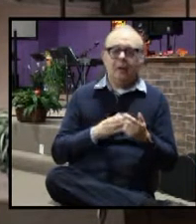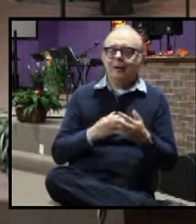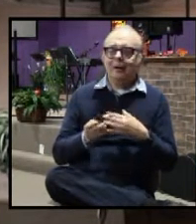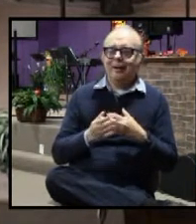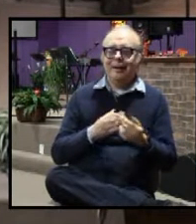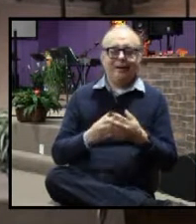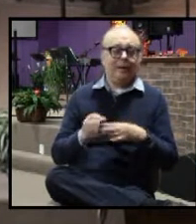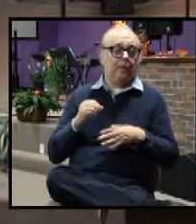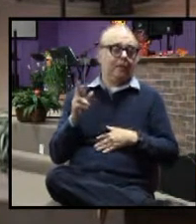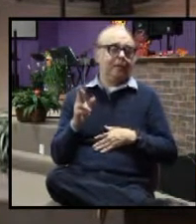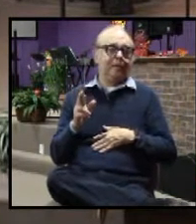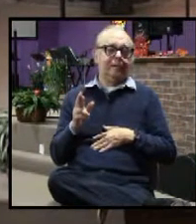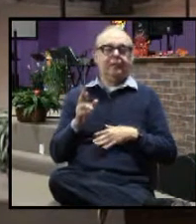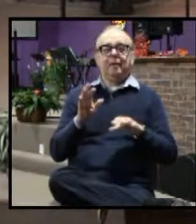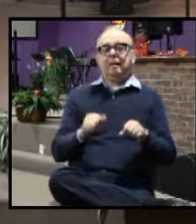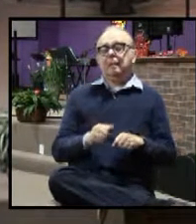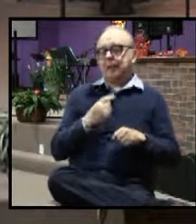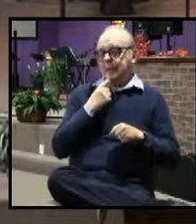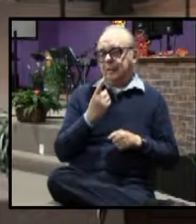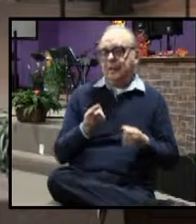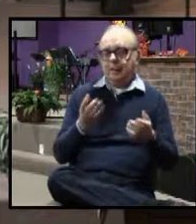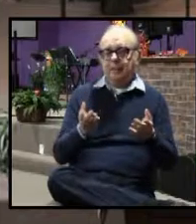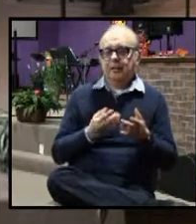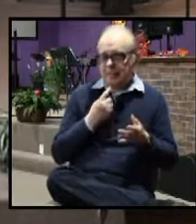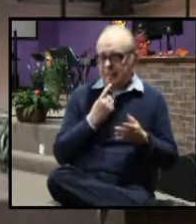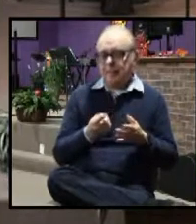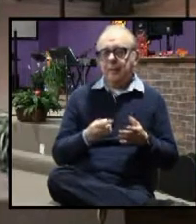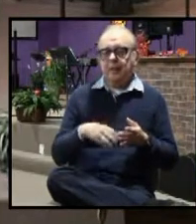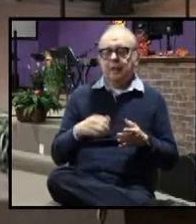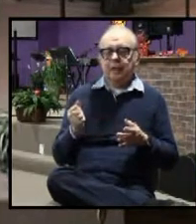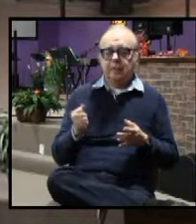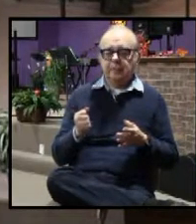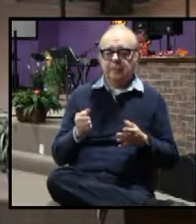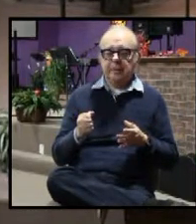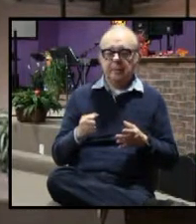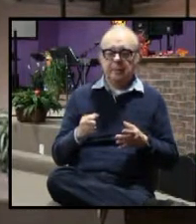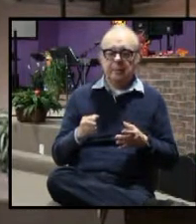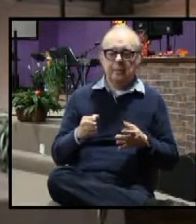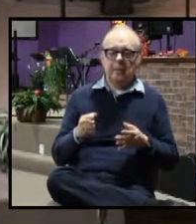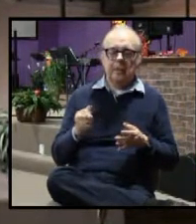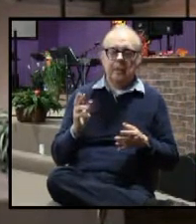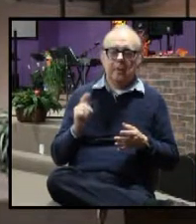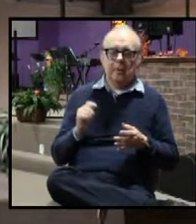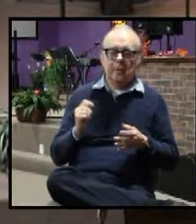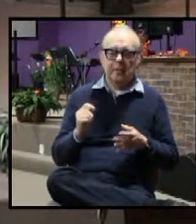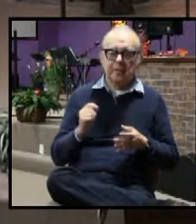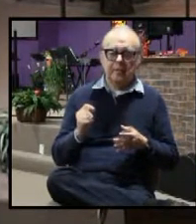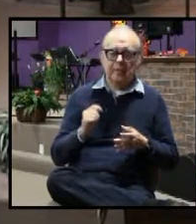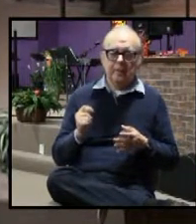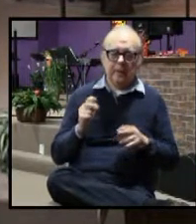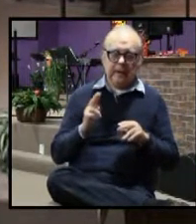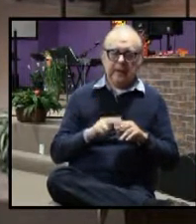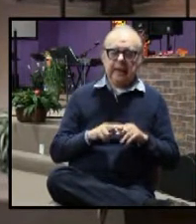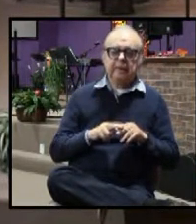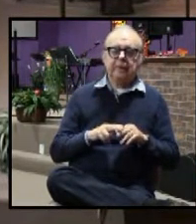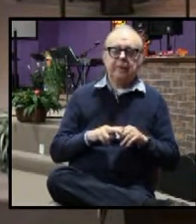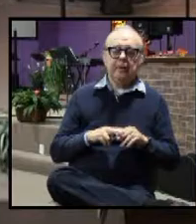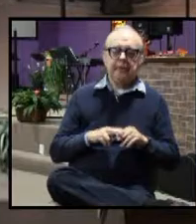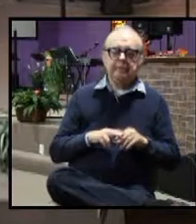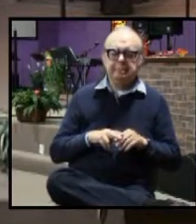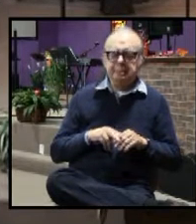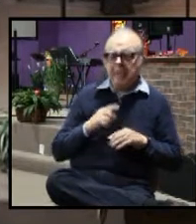Whatever. Or you could just say, I would really like to take it into my bathroom and sit there and speculate on what I